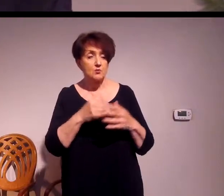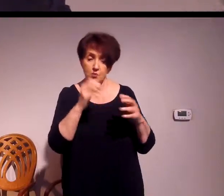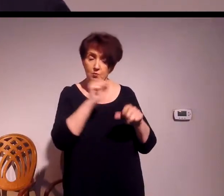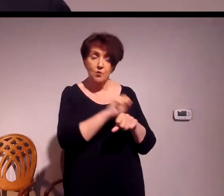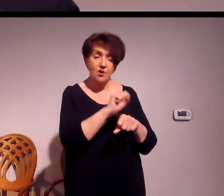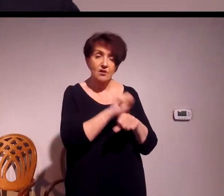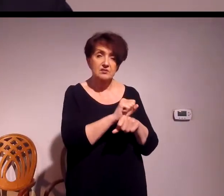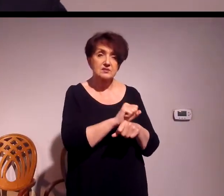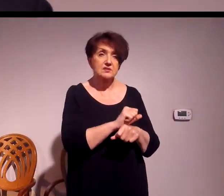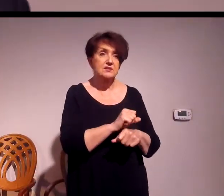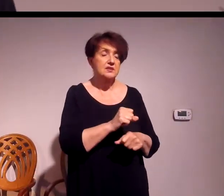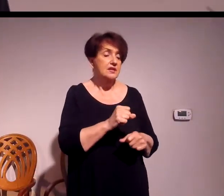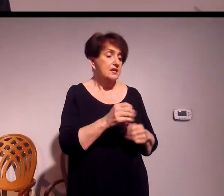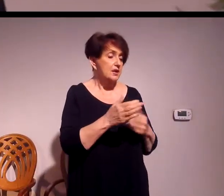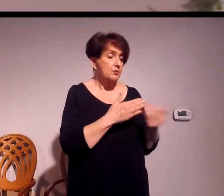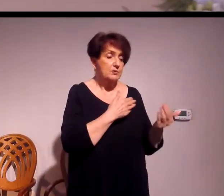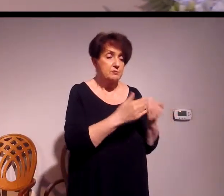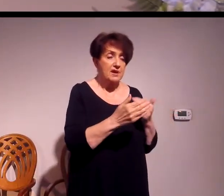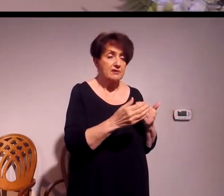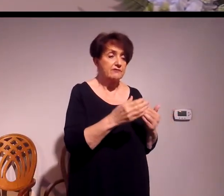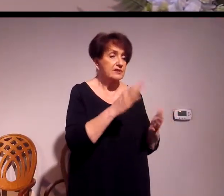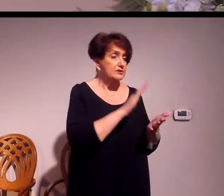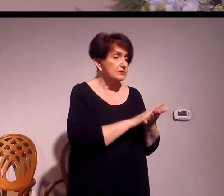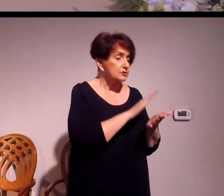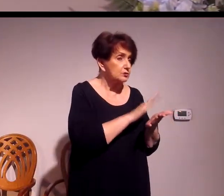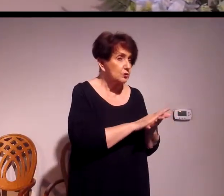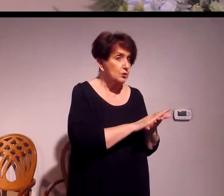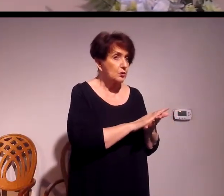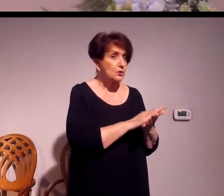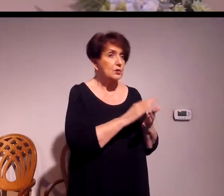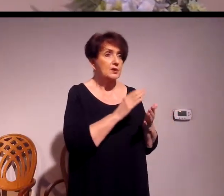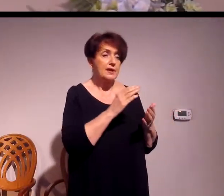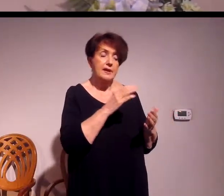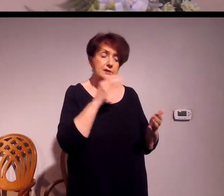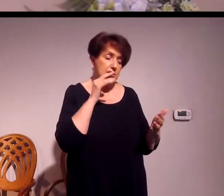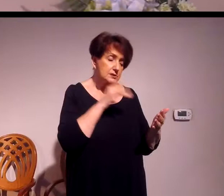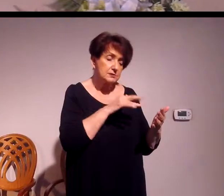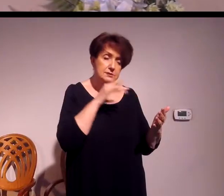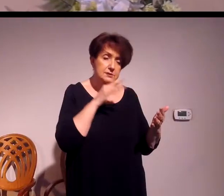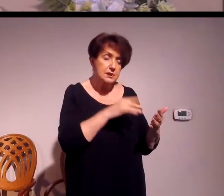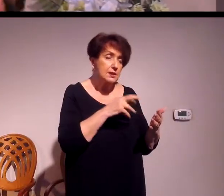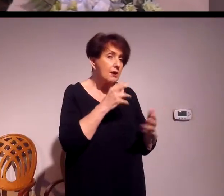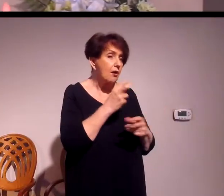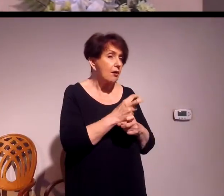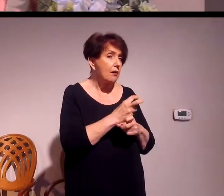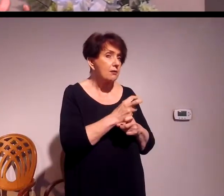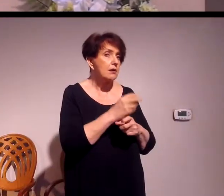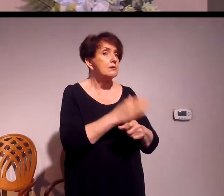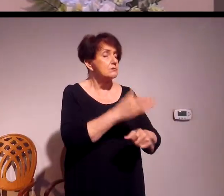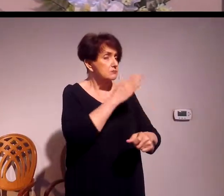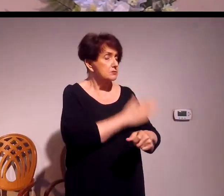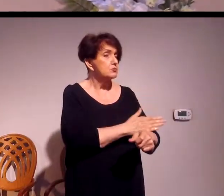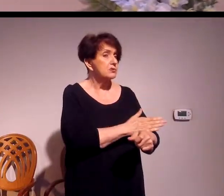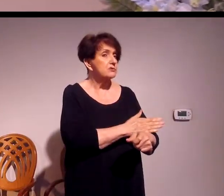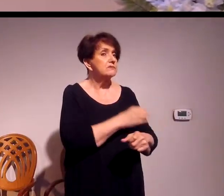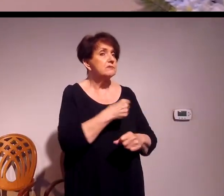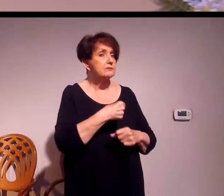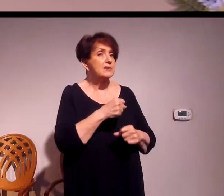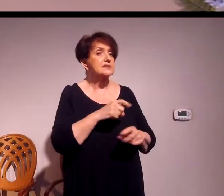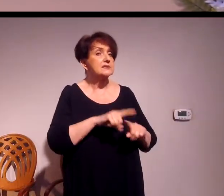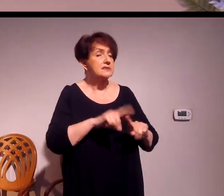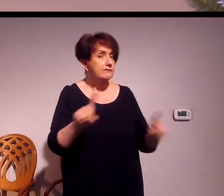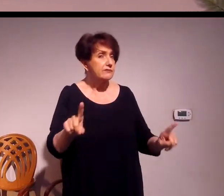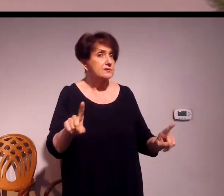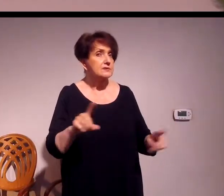It would work if I was in school because they say the things I focus on, and if I really study hard, I'll get better. It really does make a difference when we